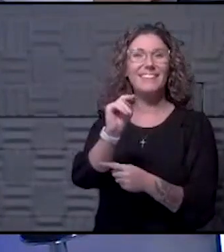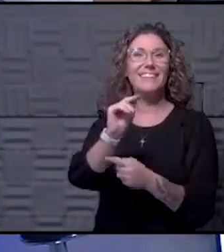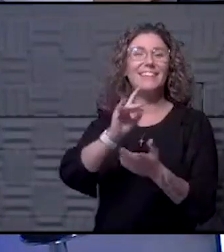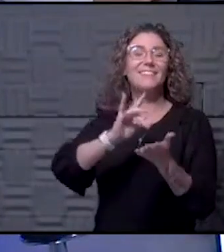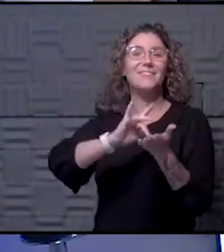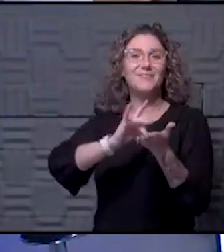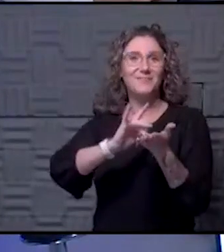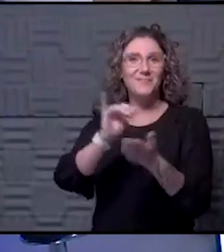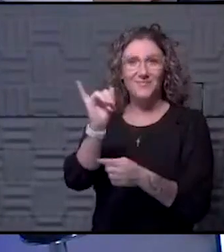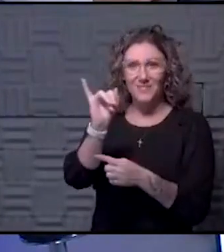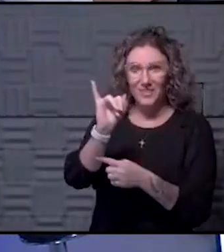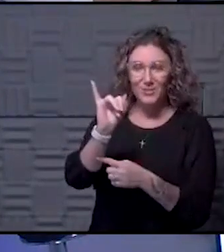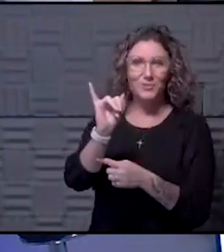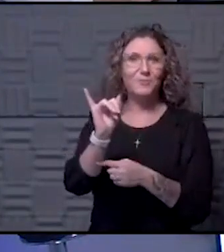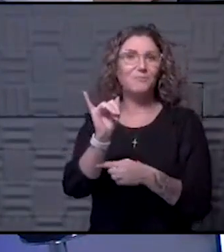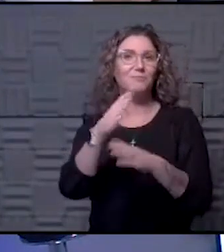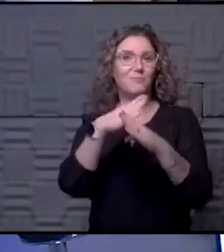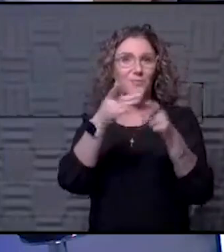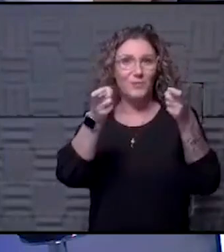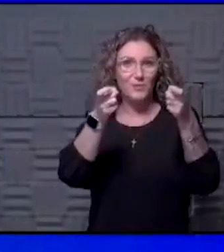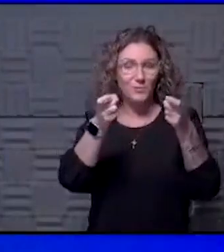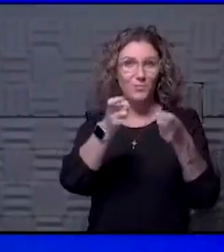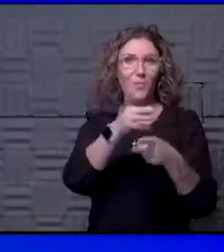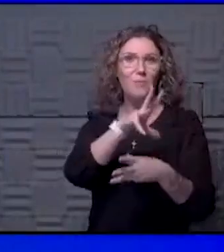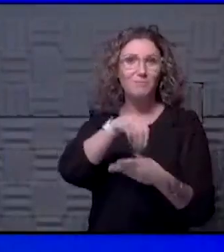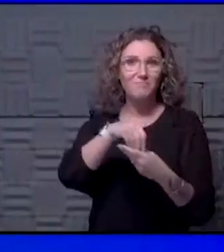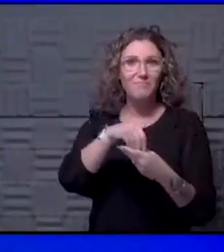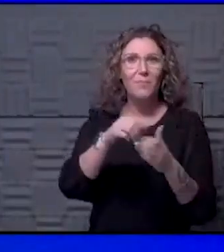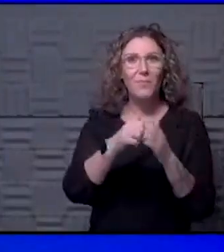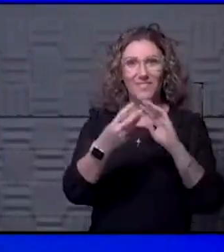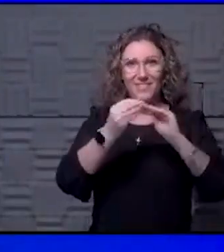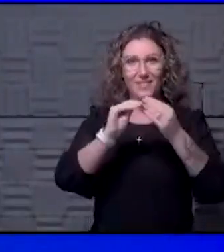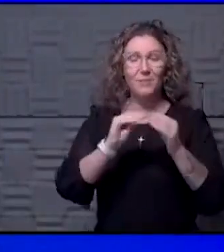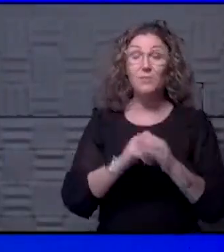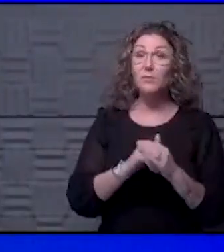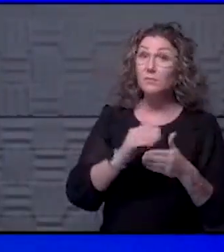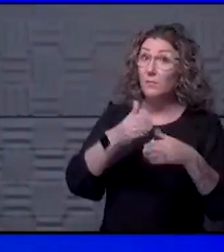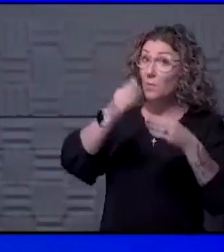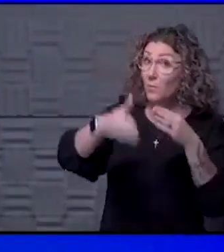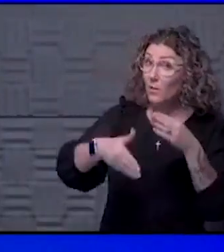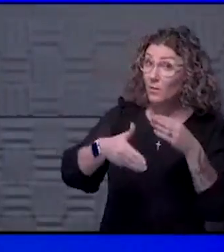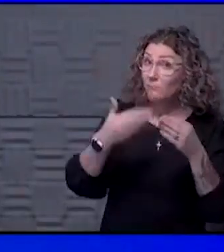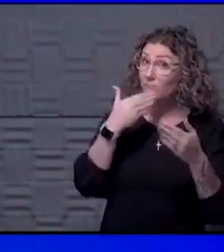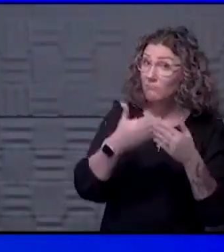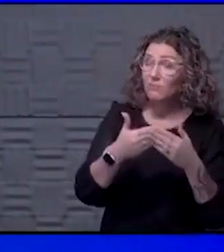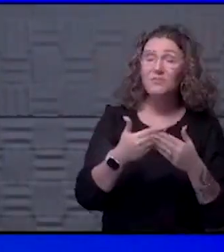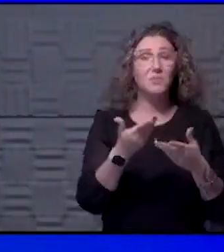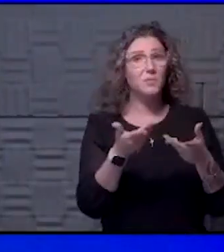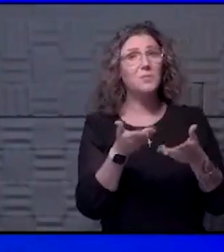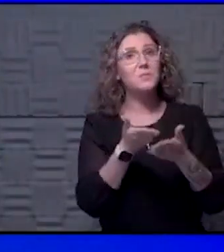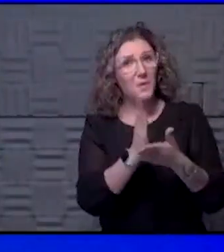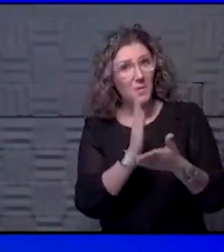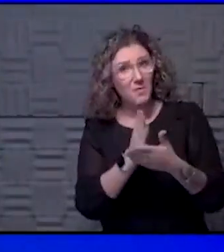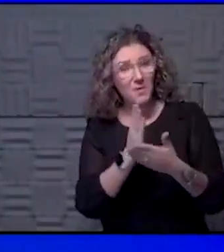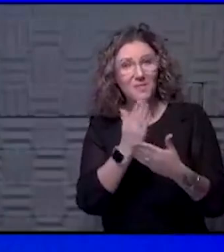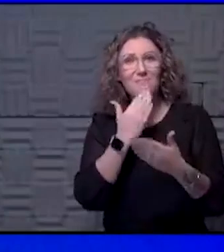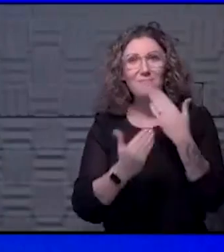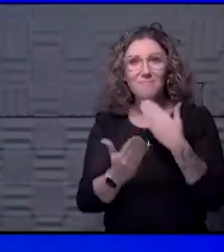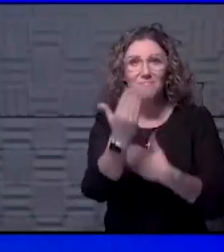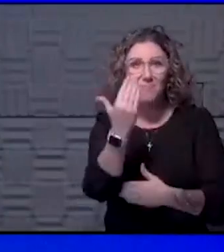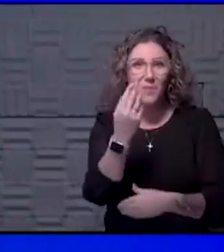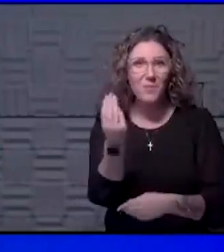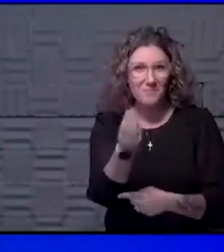control, joins us with numbers. So how was the weekend, Dana? The weekend was okay. Good Monday morning to